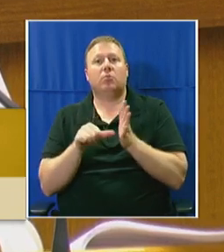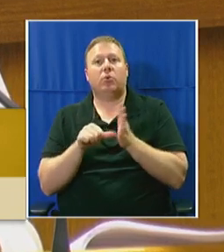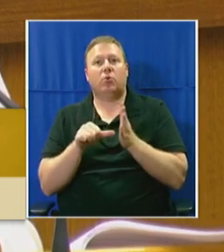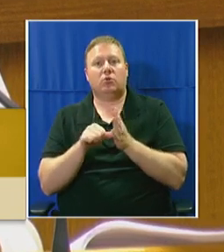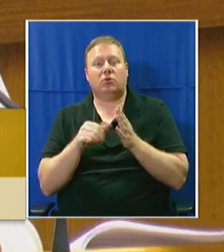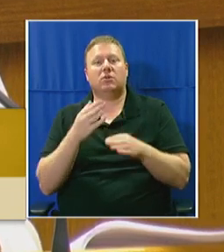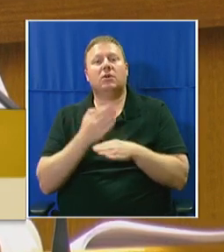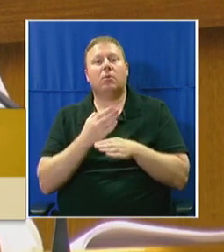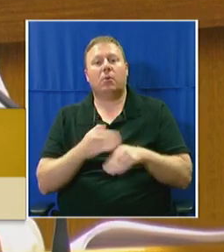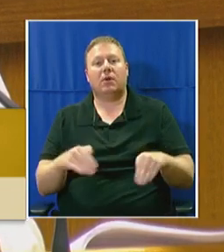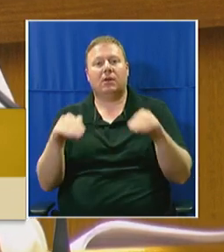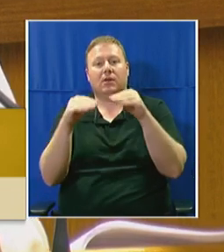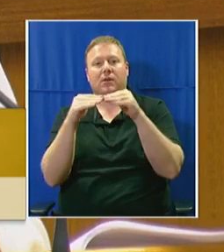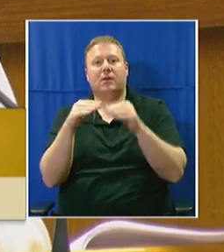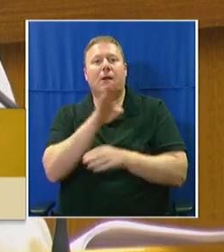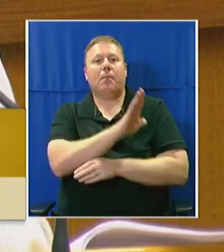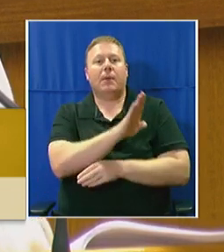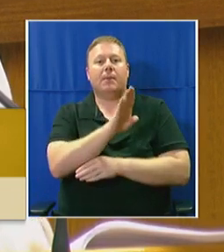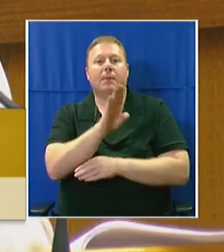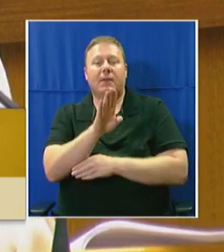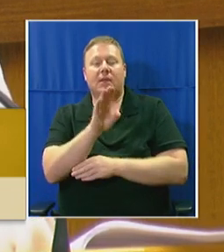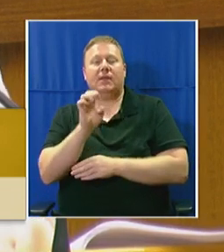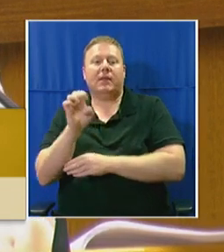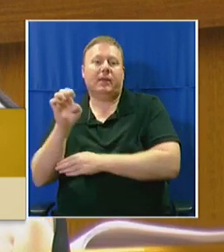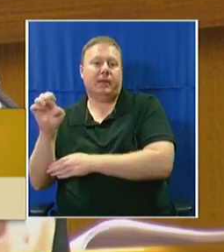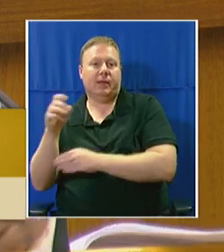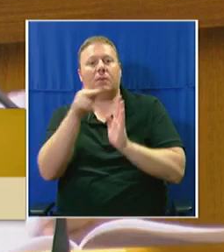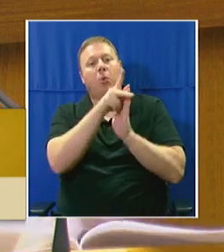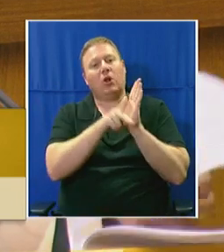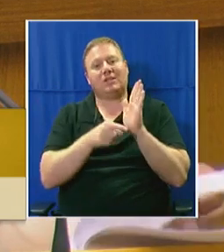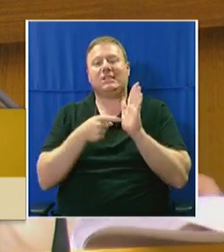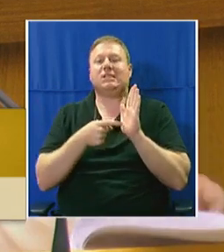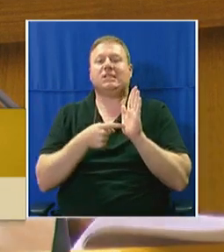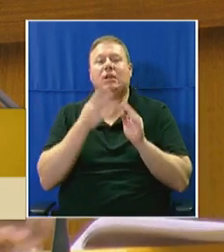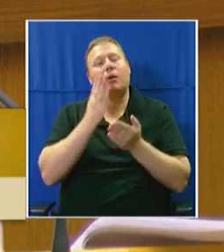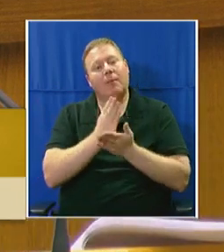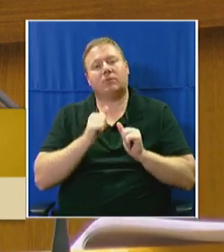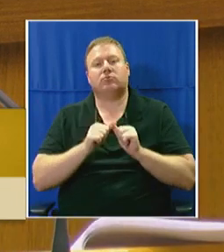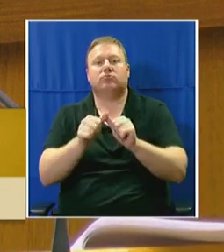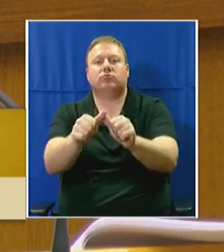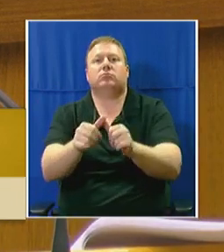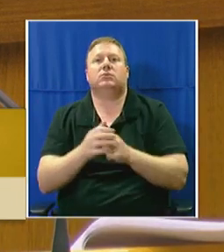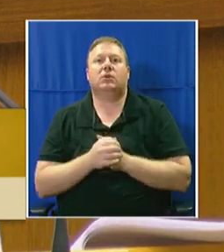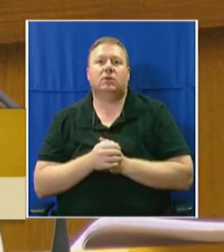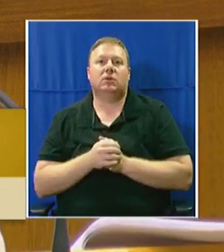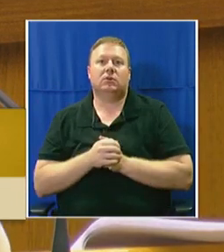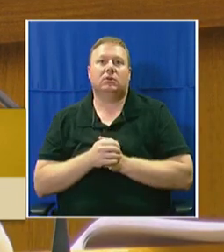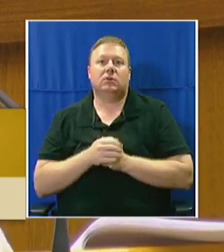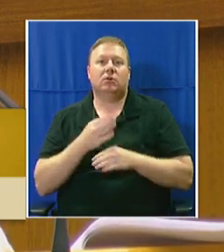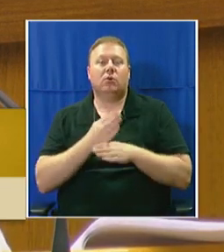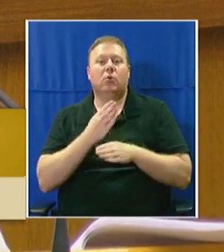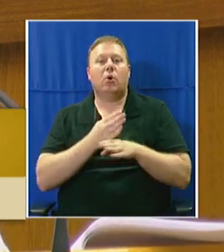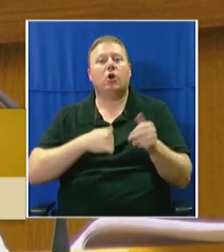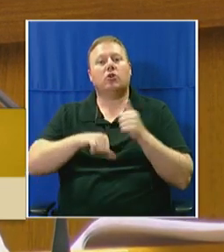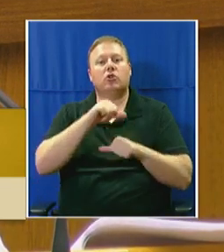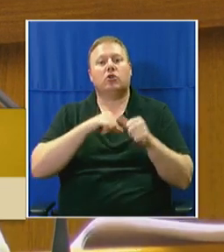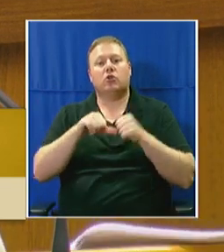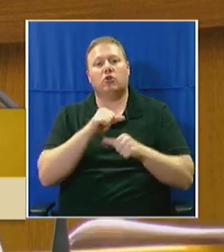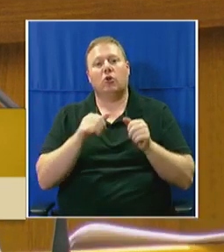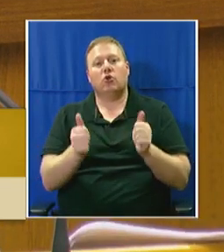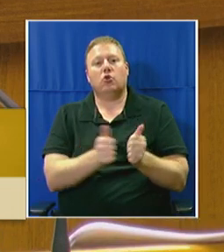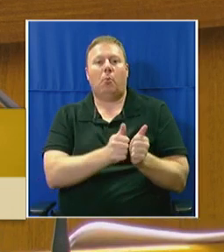broad-based black economic empowerment policies and therefore by working together with its social Partners we